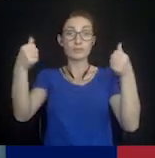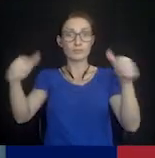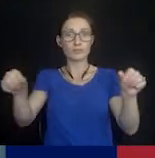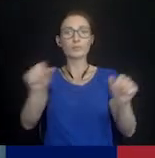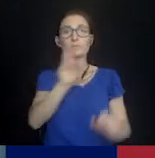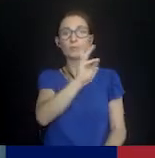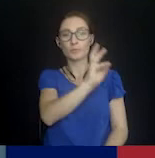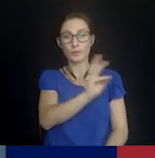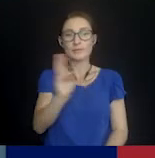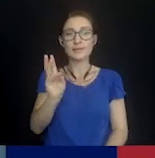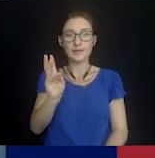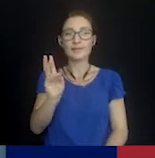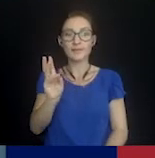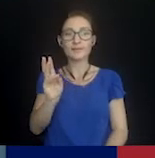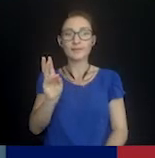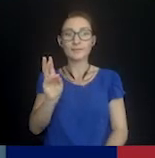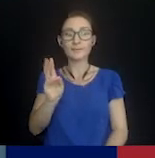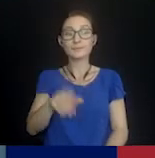our website,